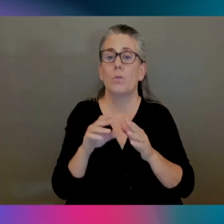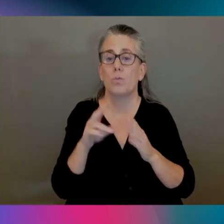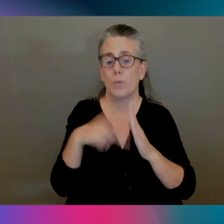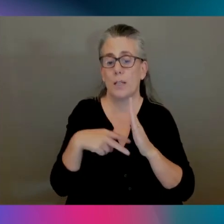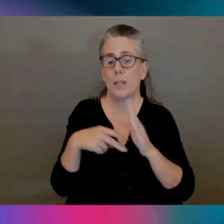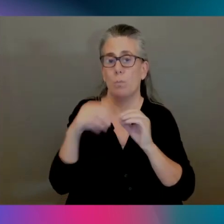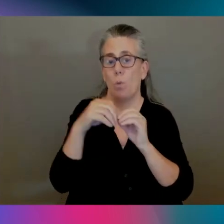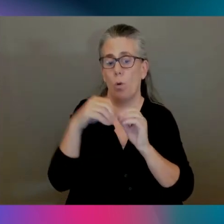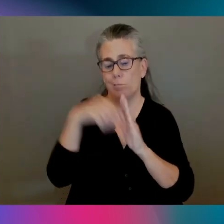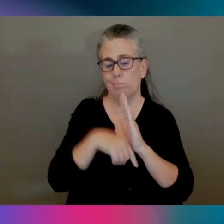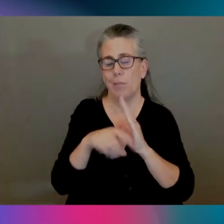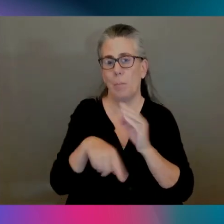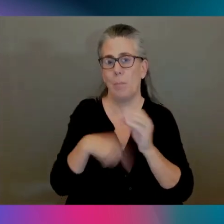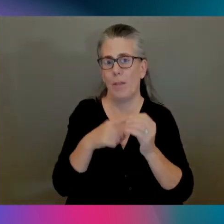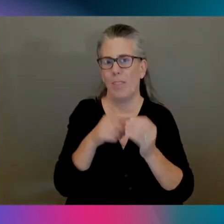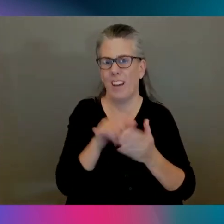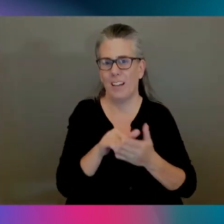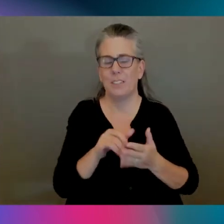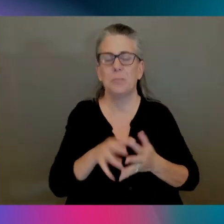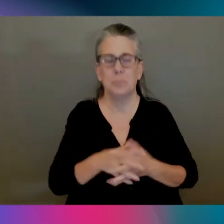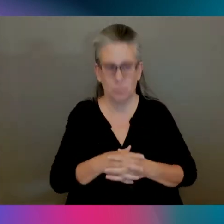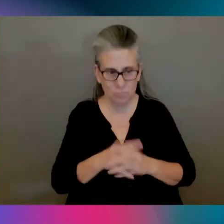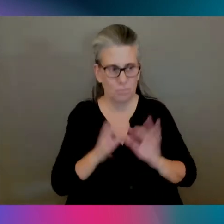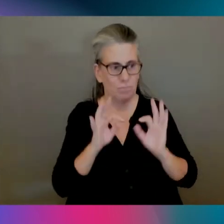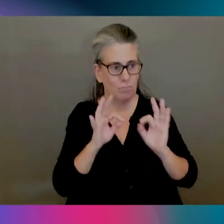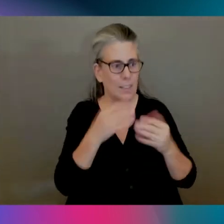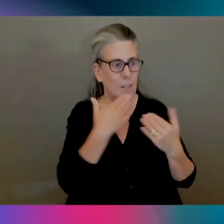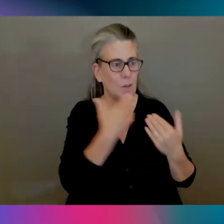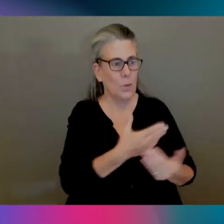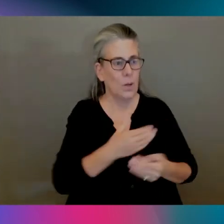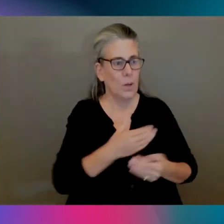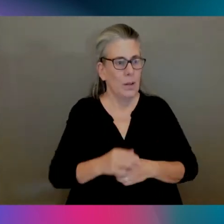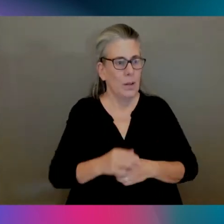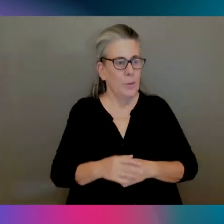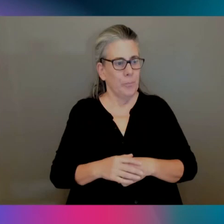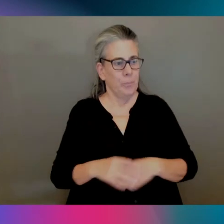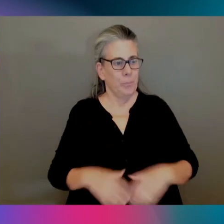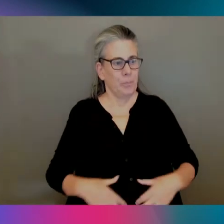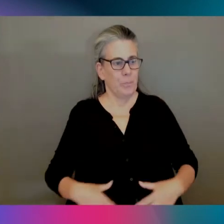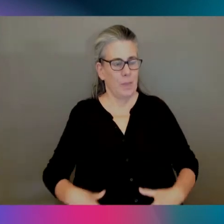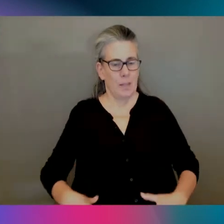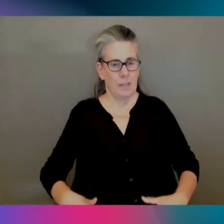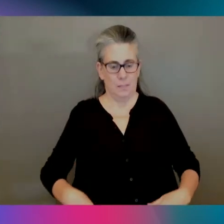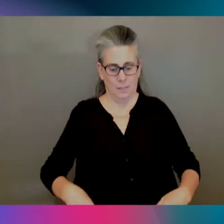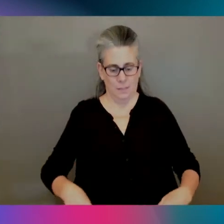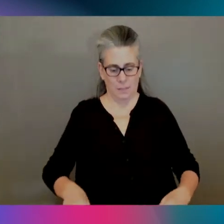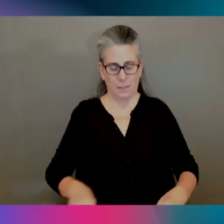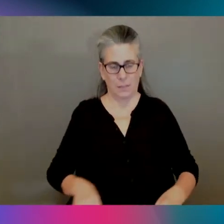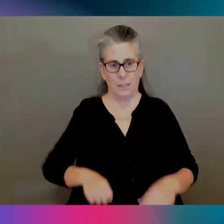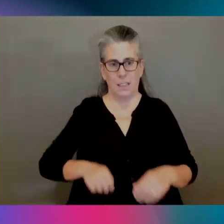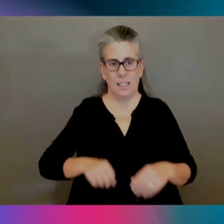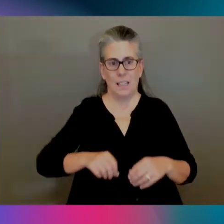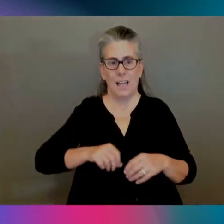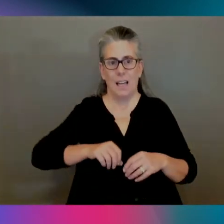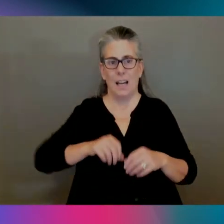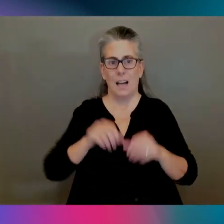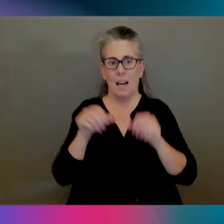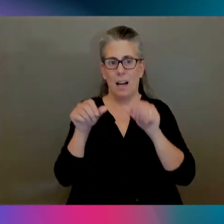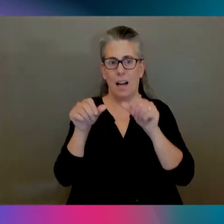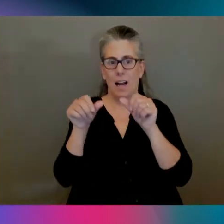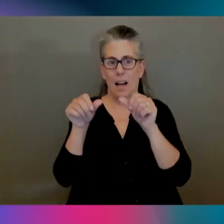All right, perfect. So let's do this. I pasted the send a message as part of my message that I